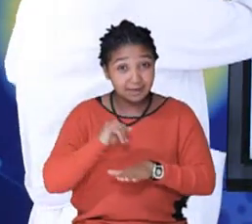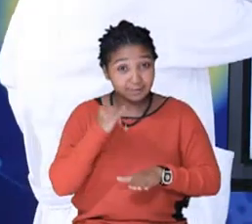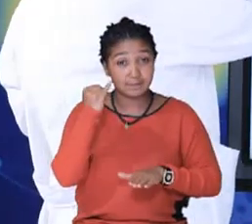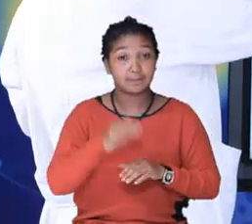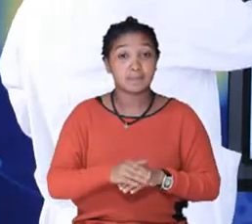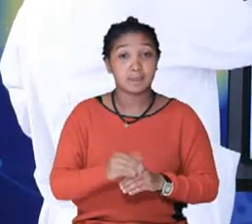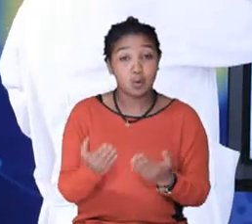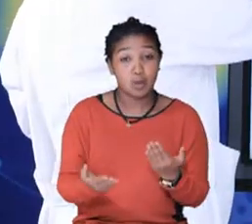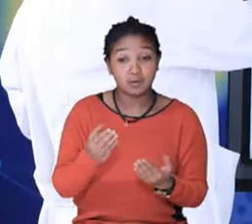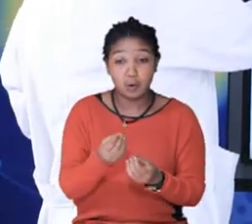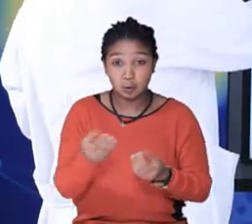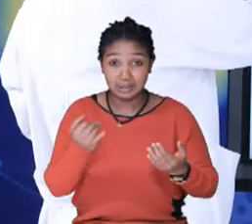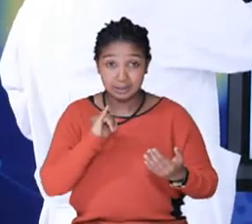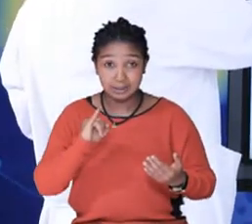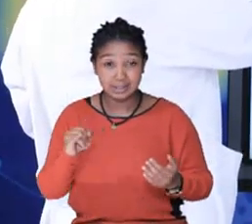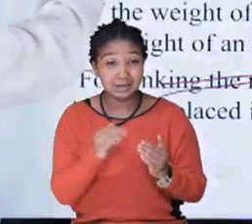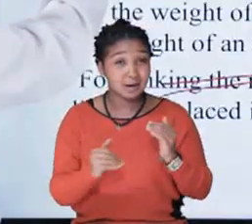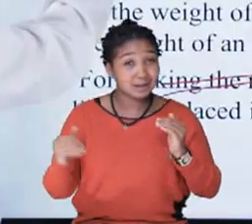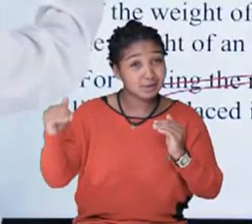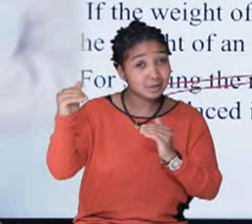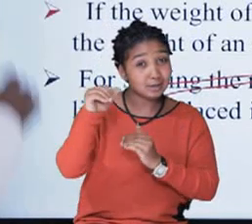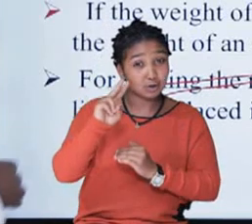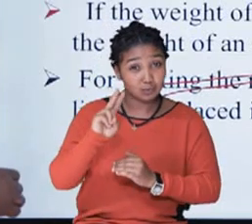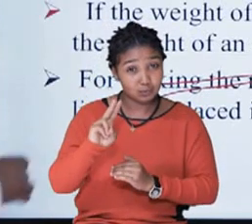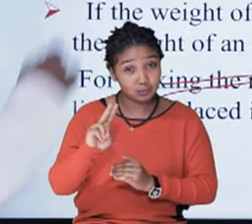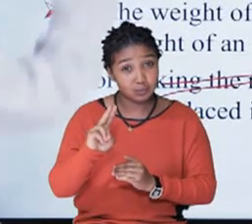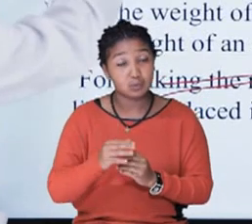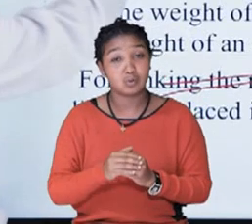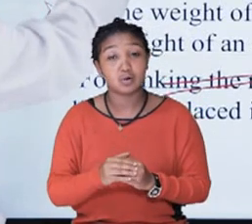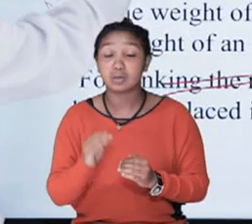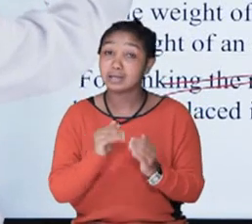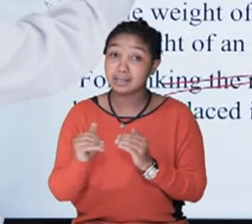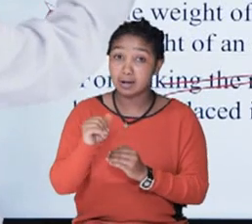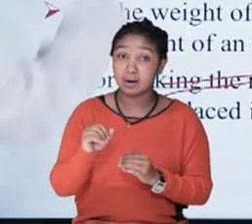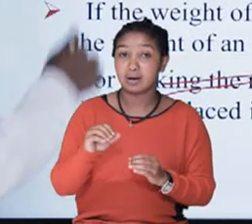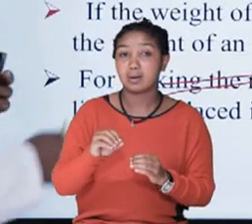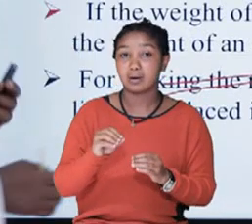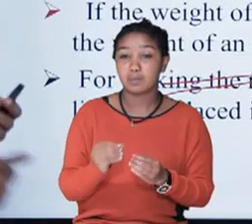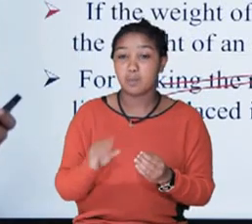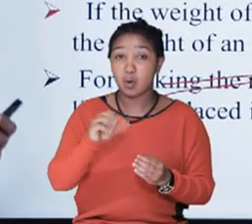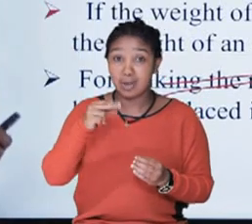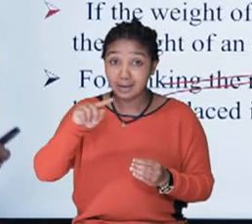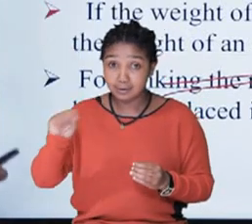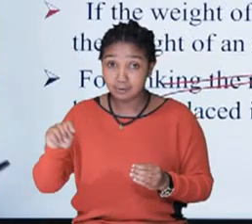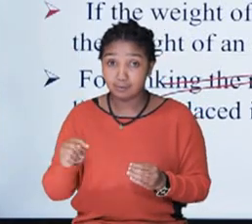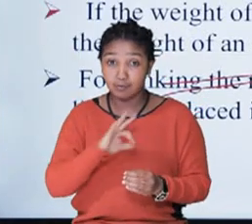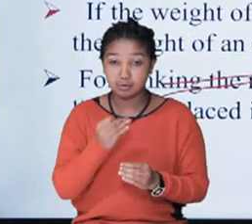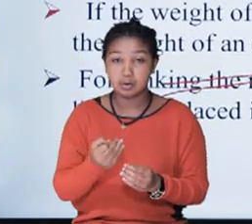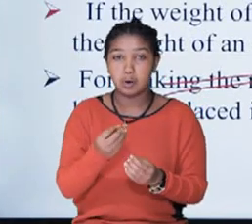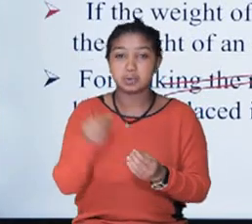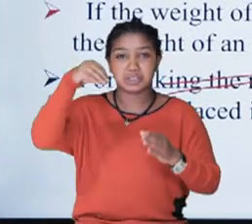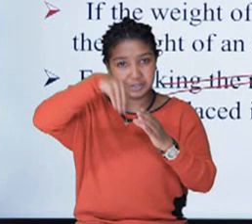If weight of an object is greater than 2, buoyant force, an object is sink.